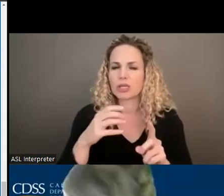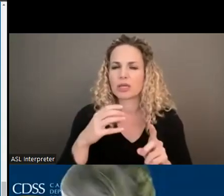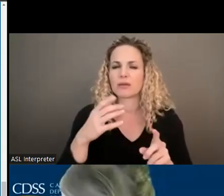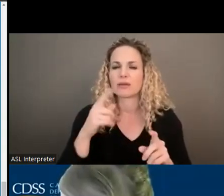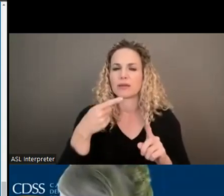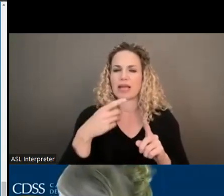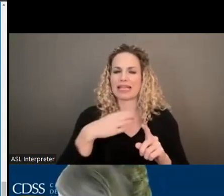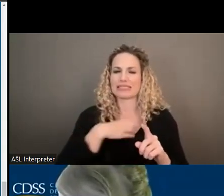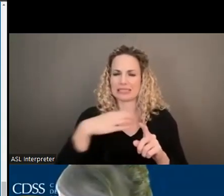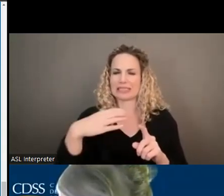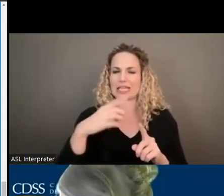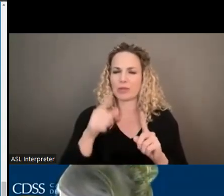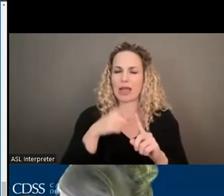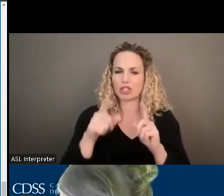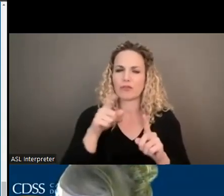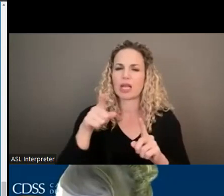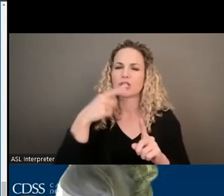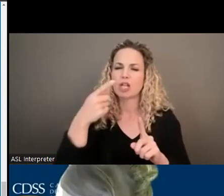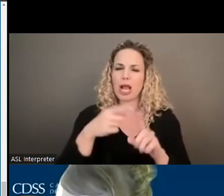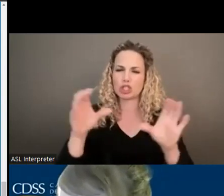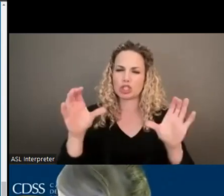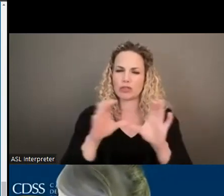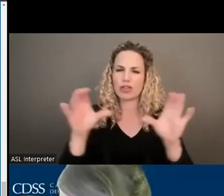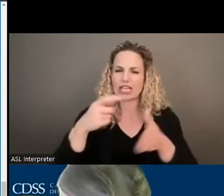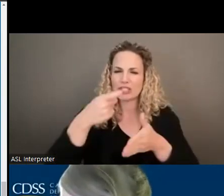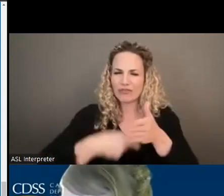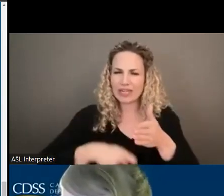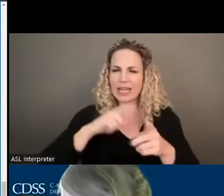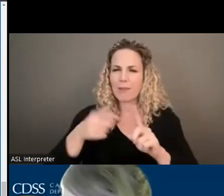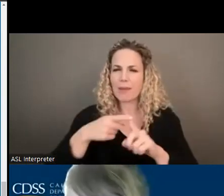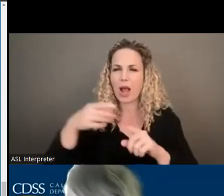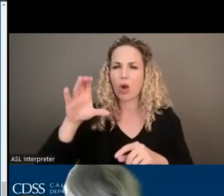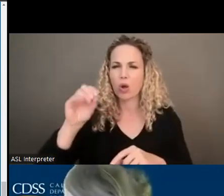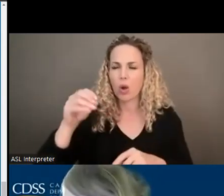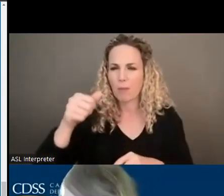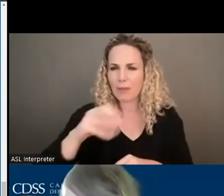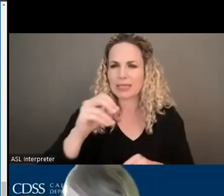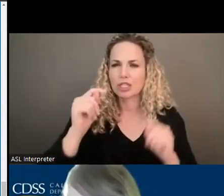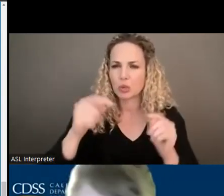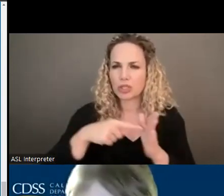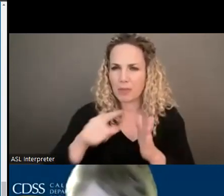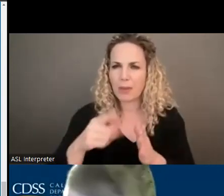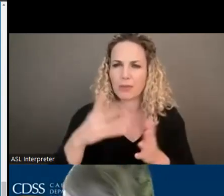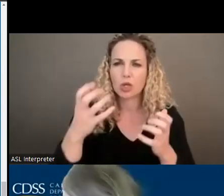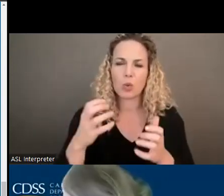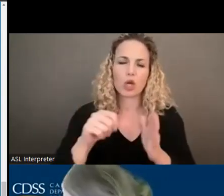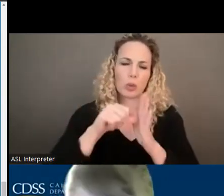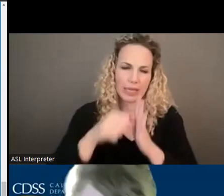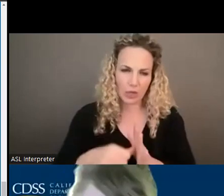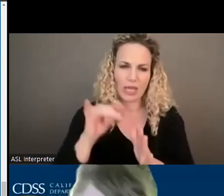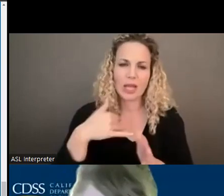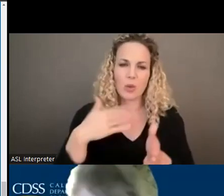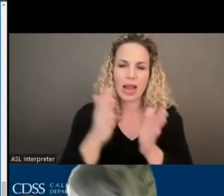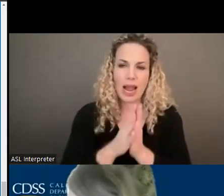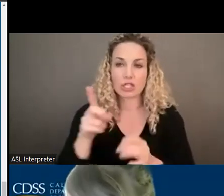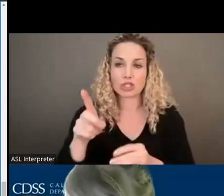certification C as it relates to providing relief from co-payments and tuition payments. And we just want to reiterate that we ask that